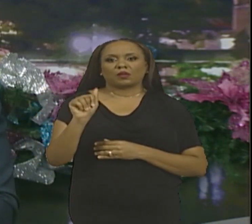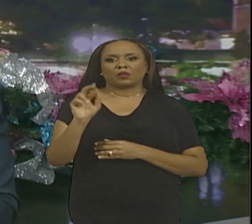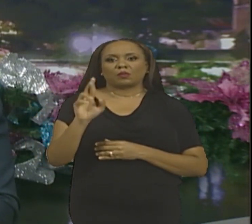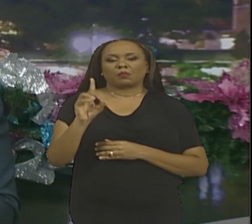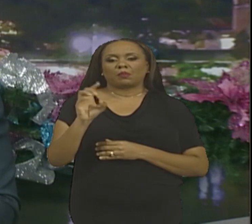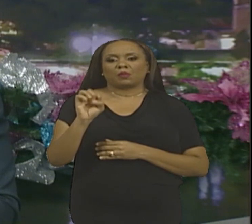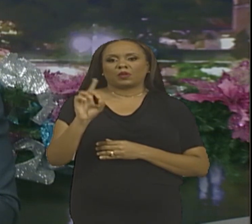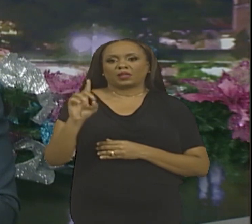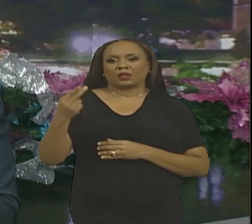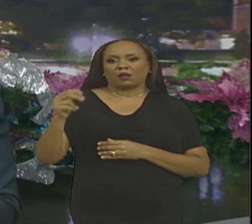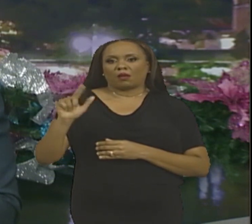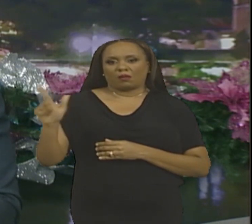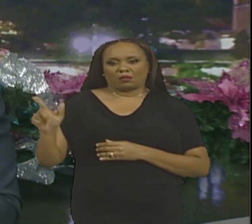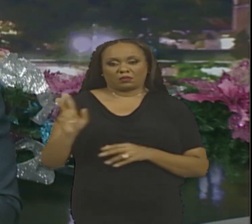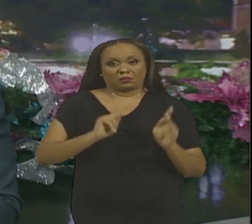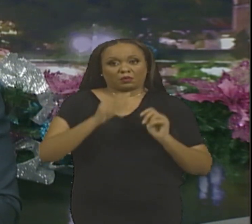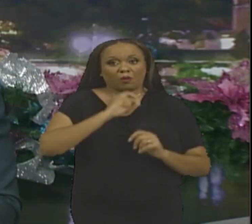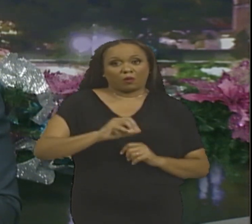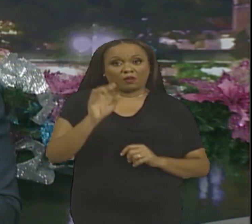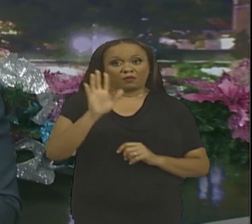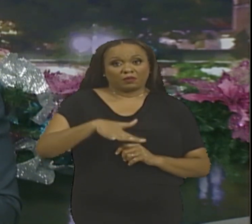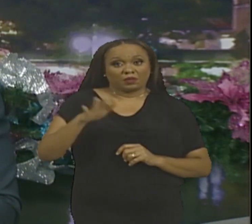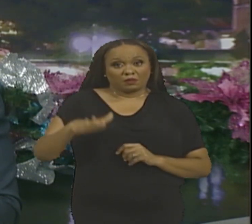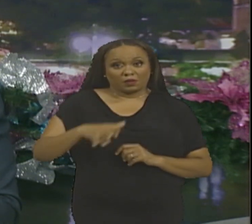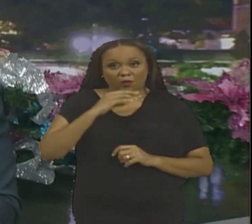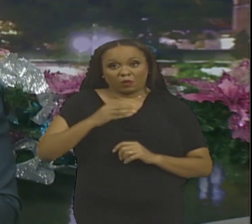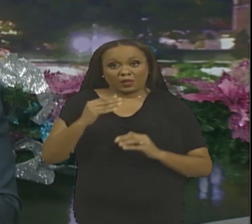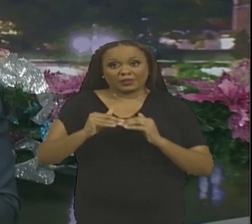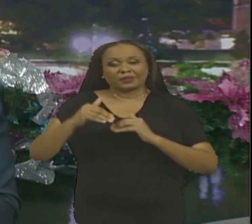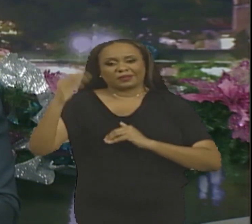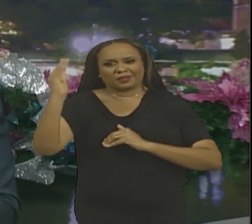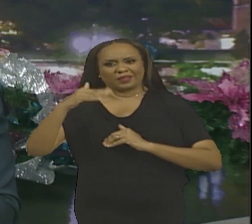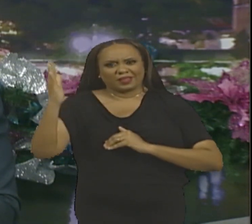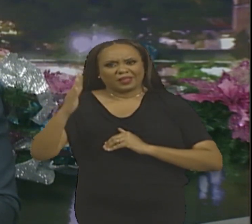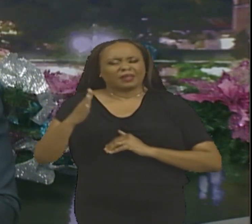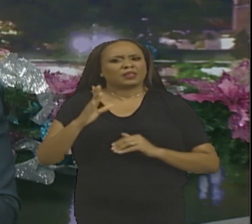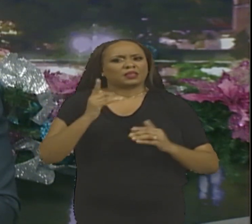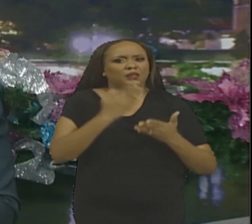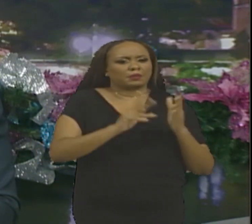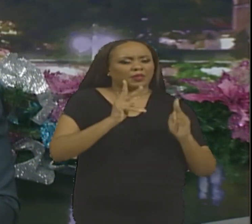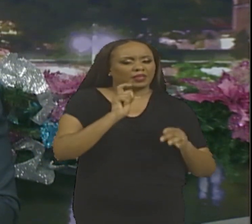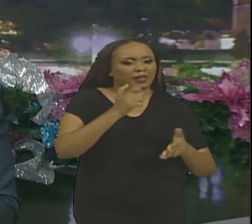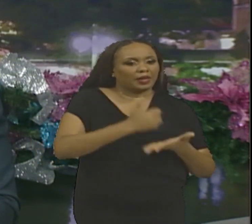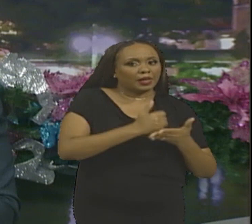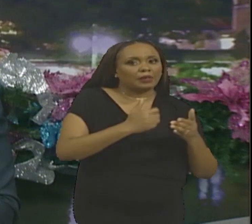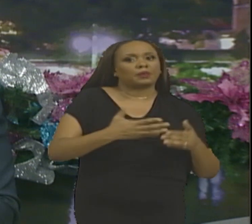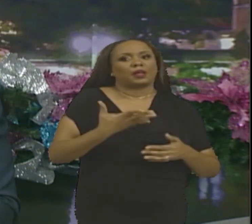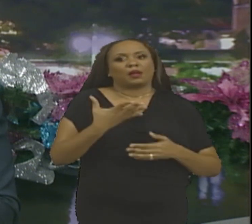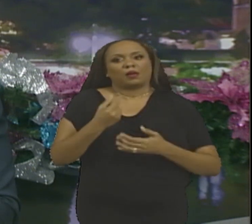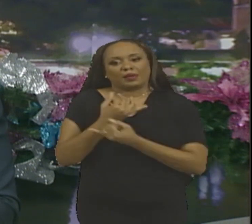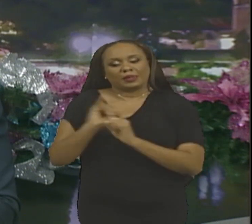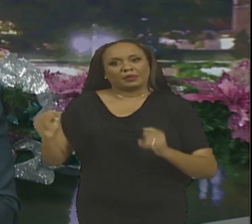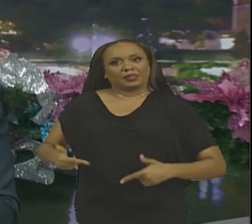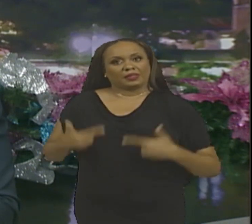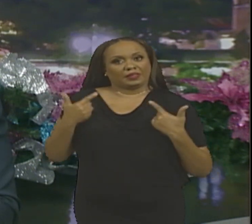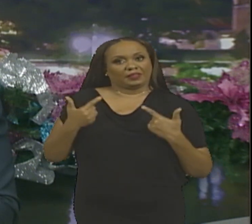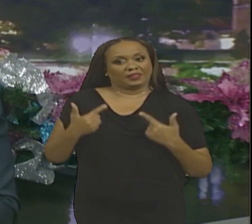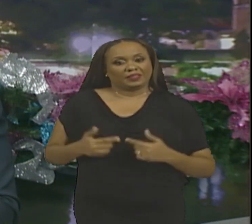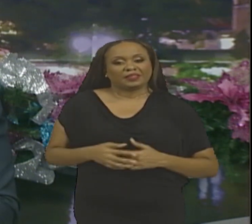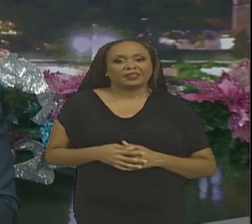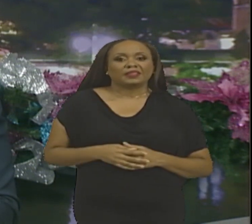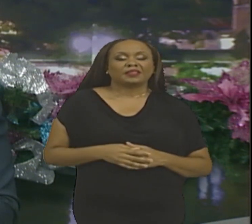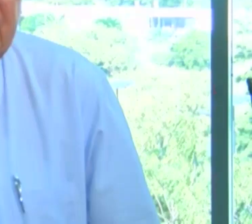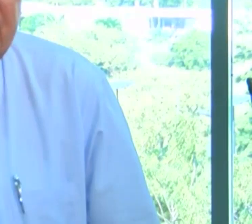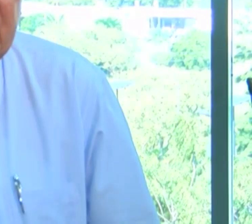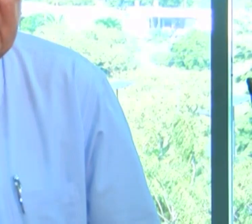people 55 years and older whose needs range from assisted to independent living.